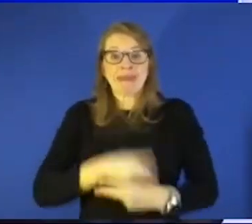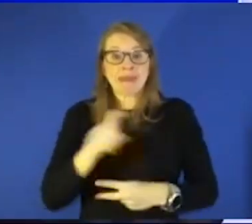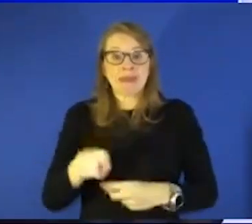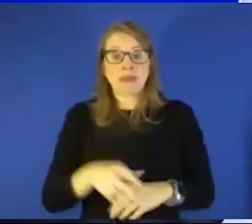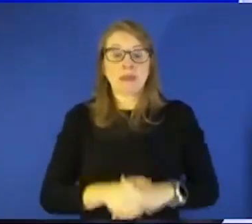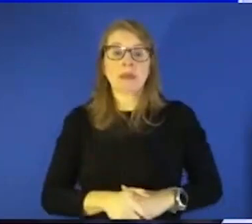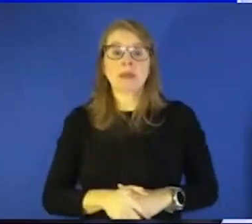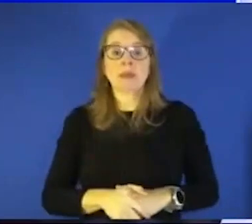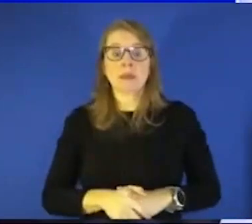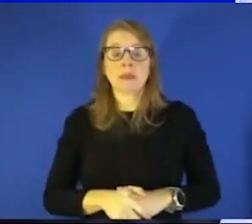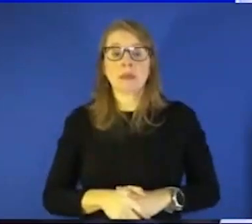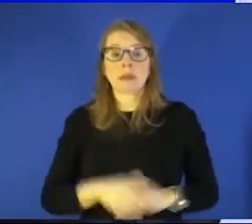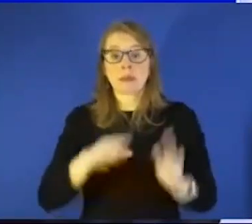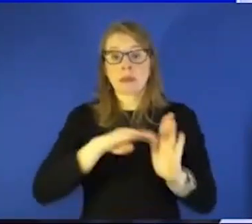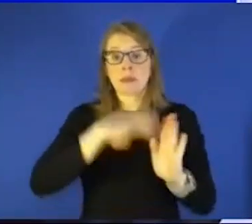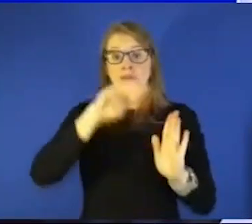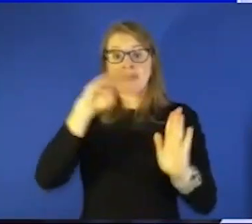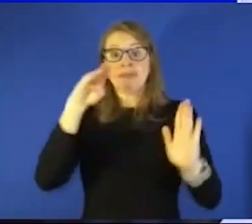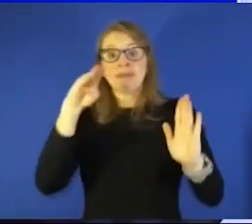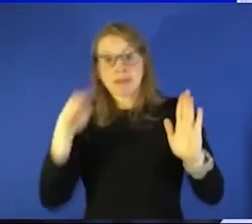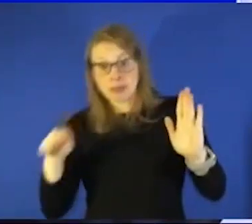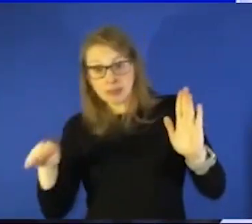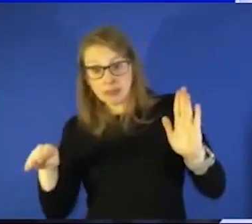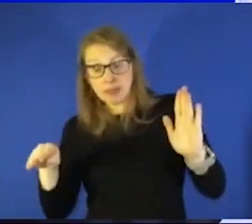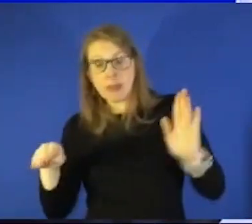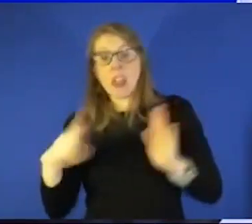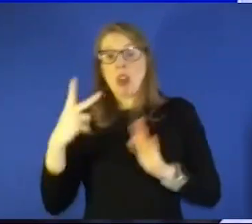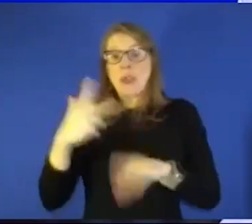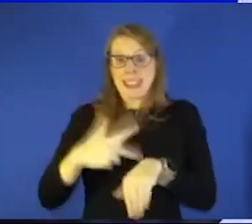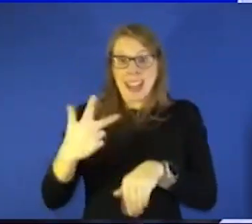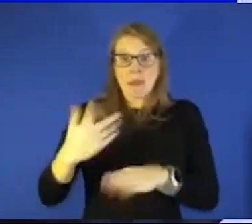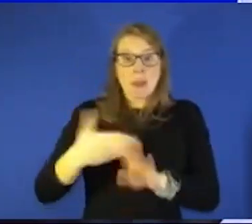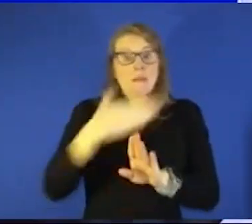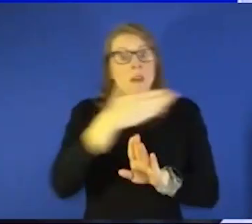bent the curve before. We've done it 3 other times. We're going to